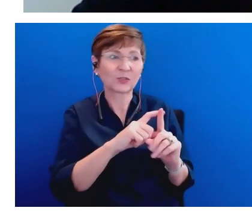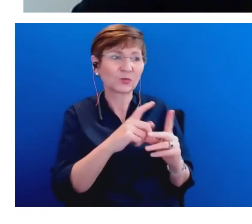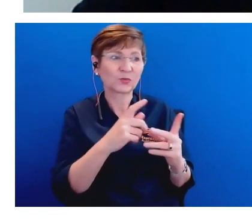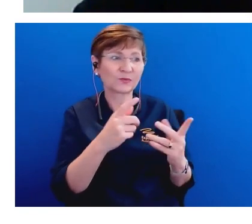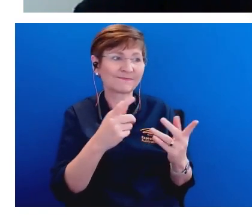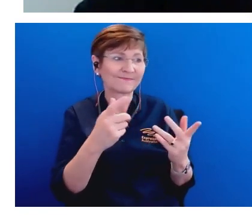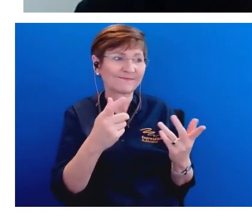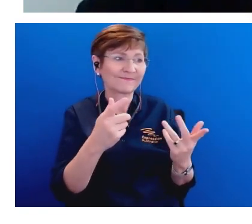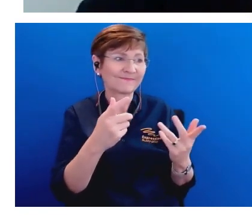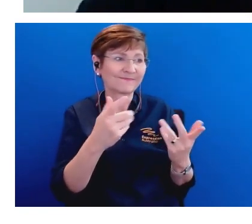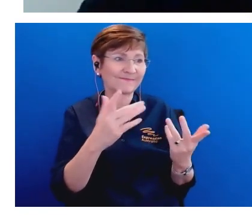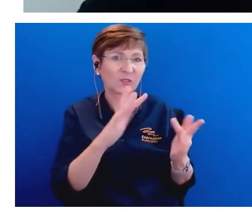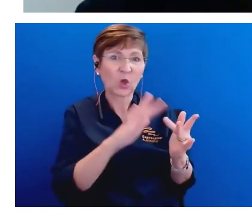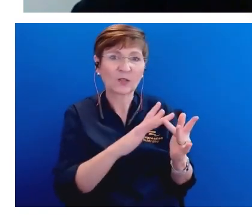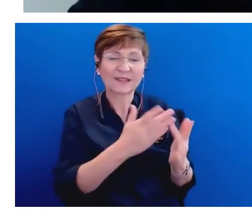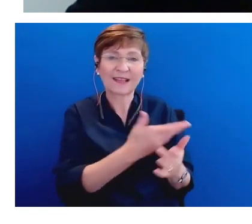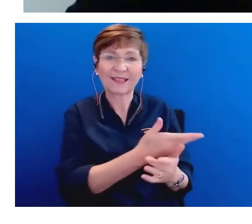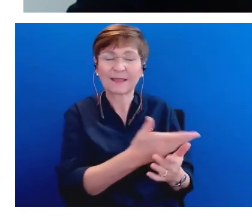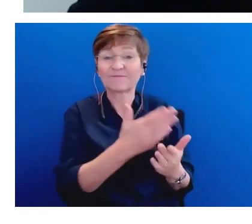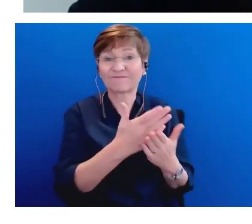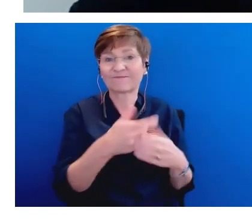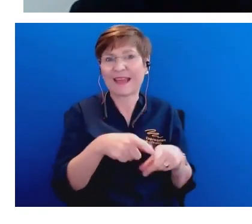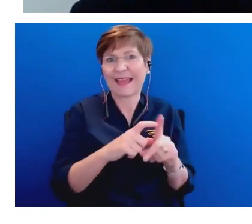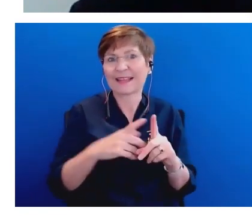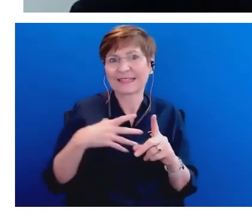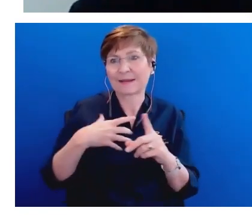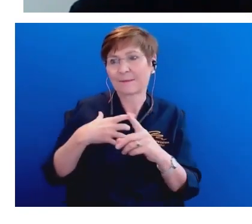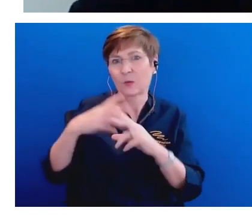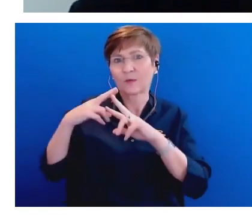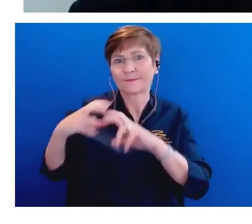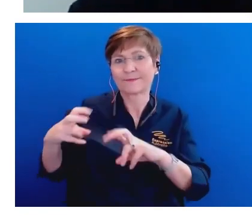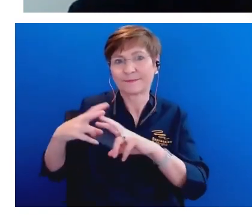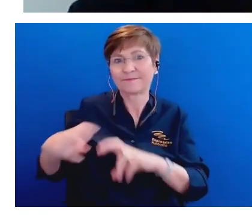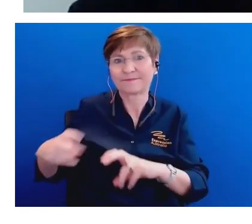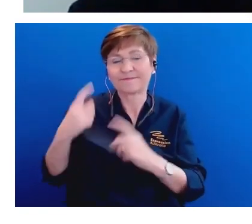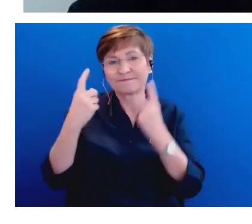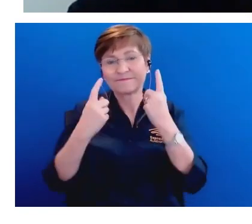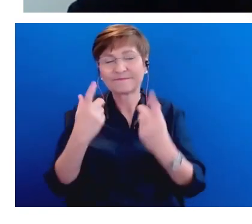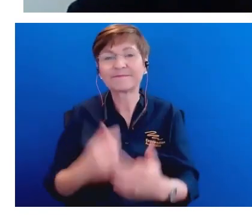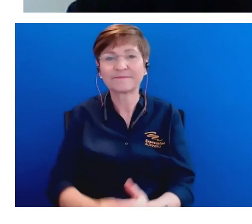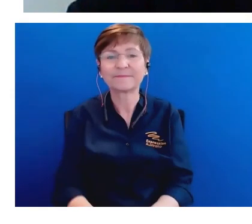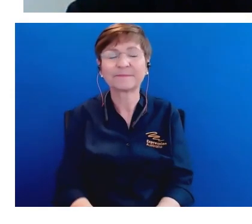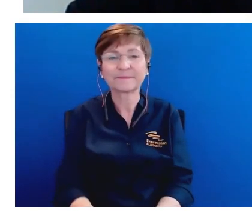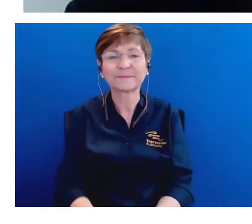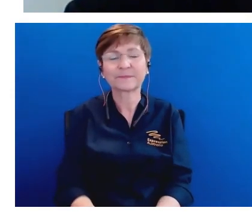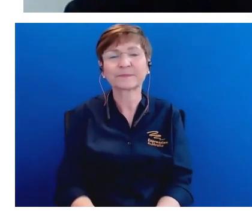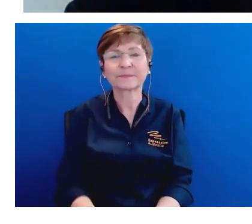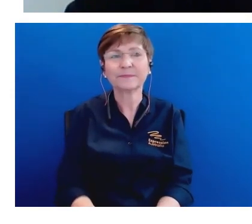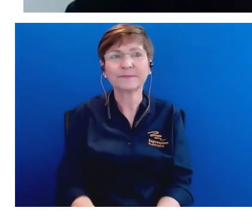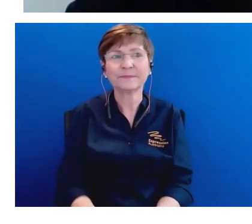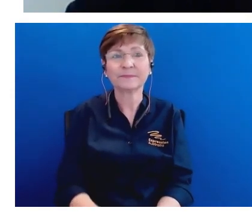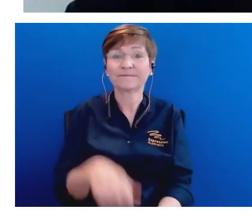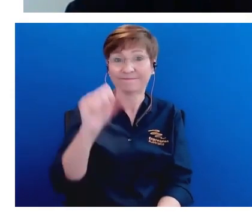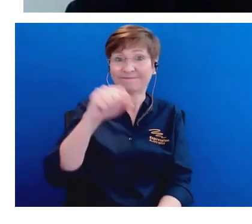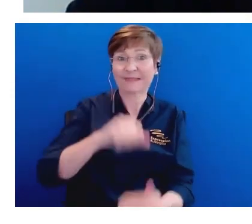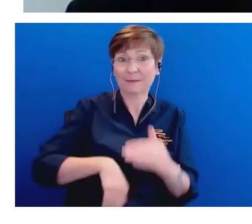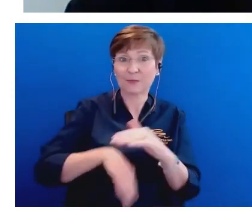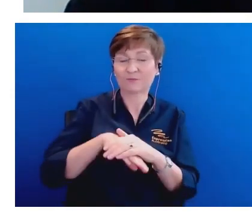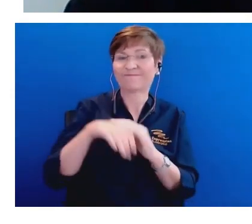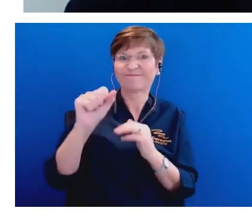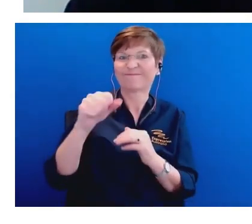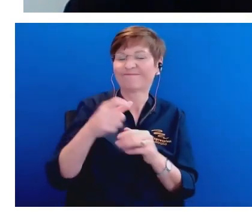one that deserves further work too. Yeah. Absolutely. It's a tricky